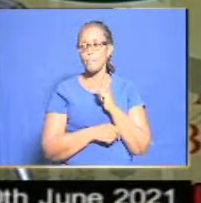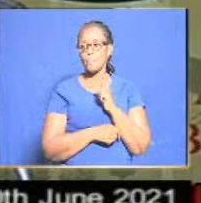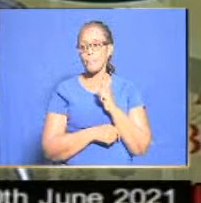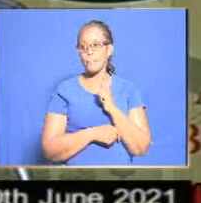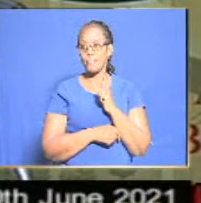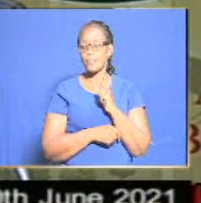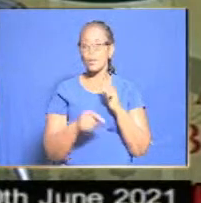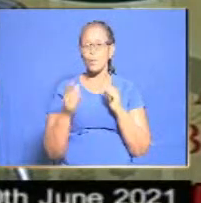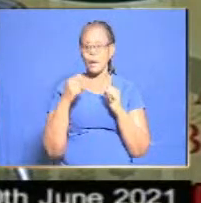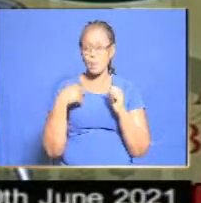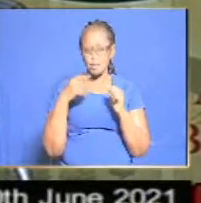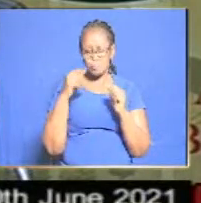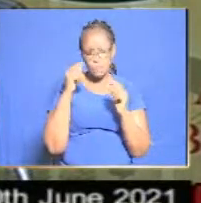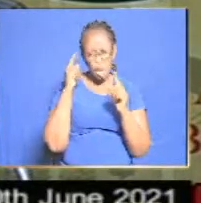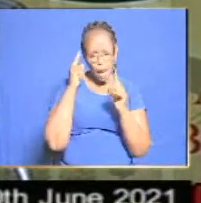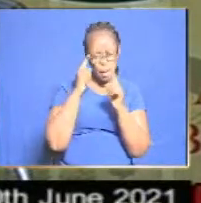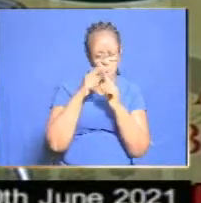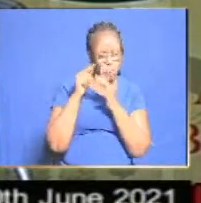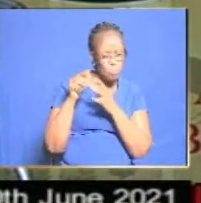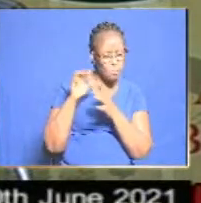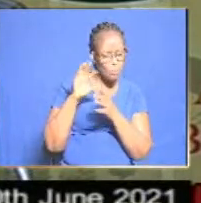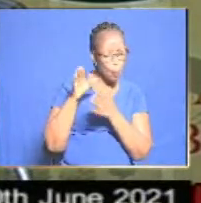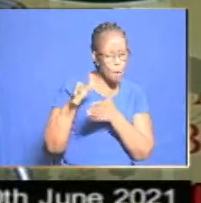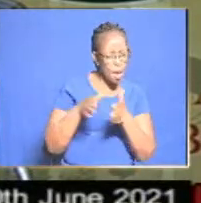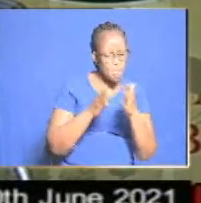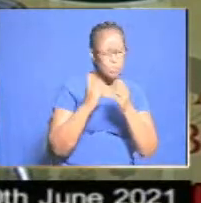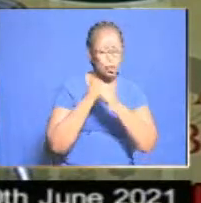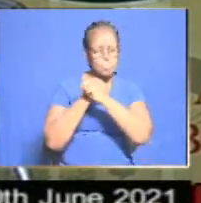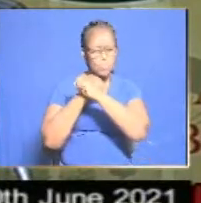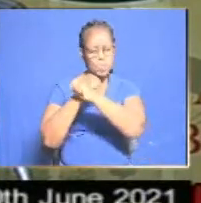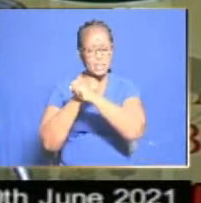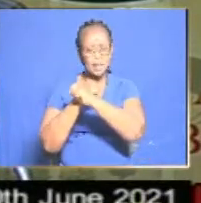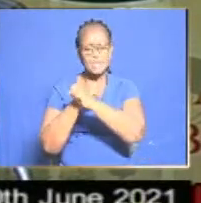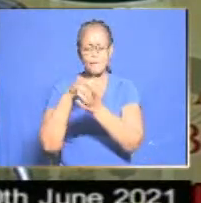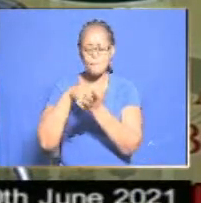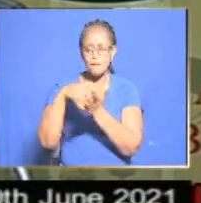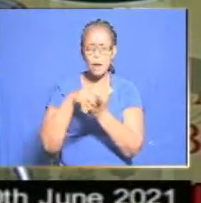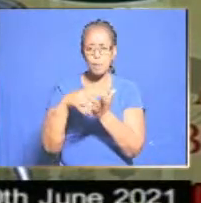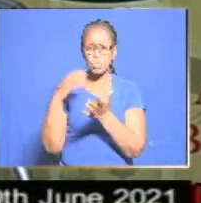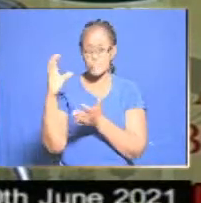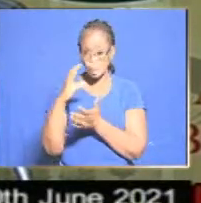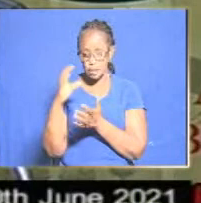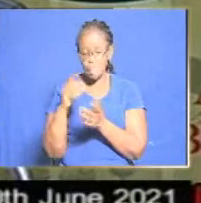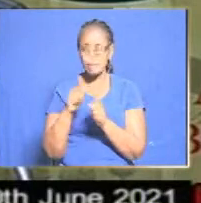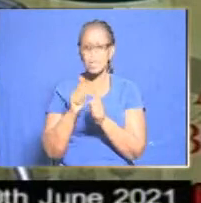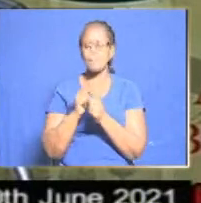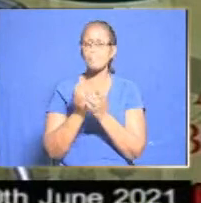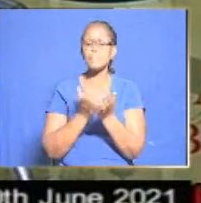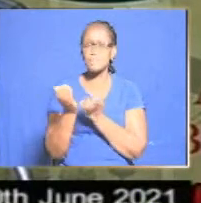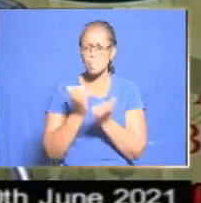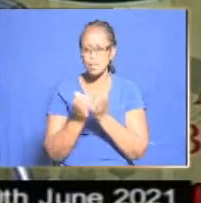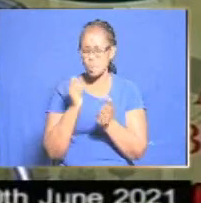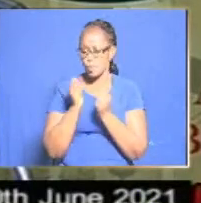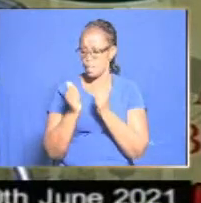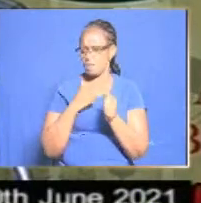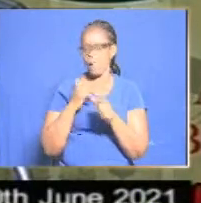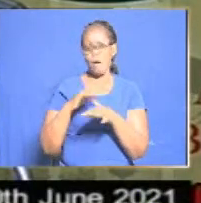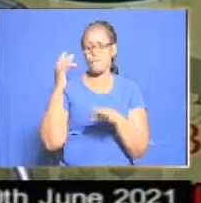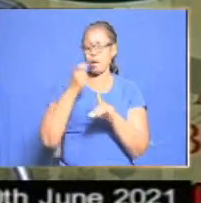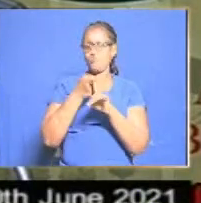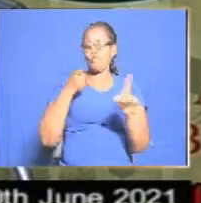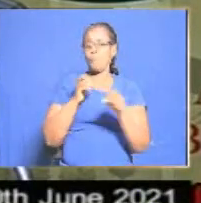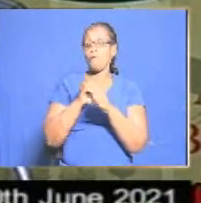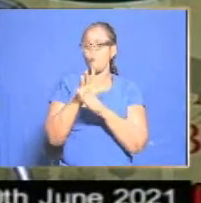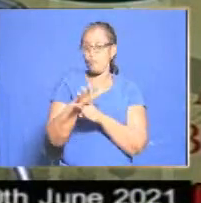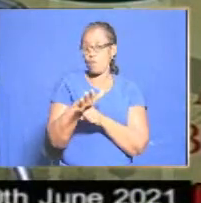With targets to cushion vulnerable citizens and businesses, particularly those affected by the COVID-19 pandemic. We have in this regard